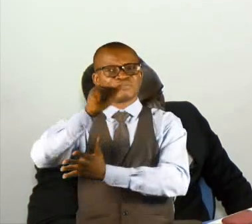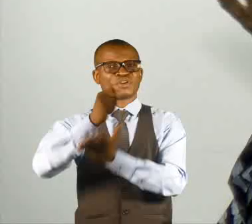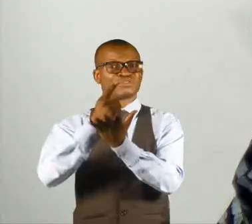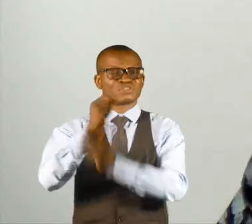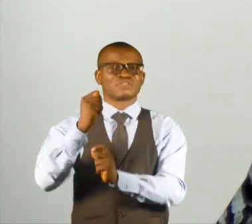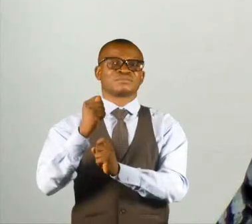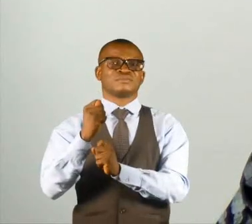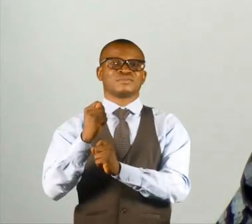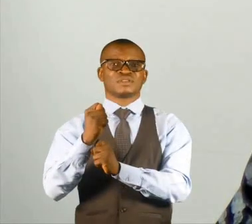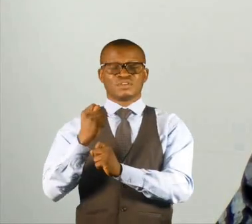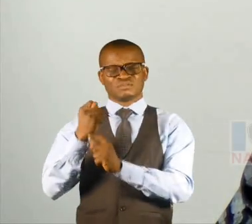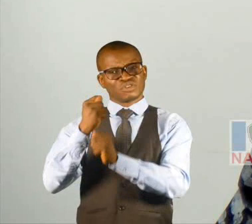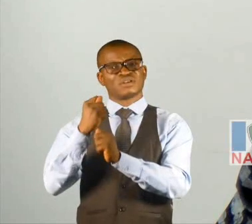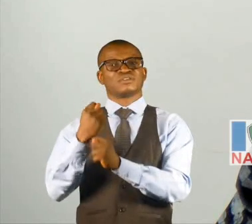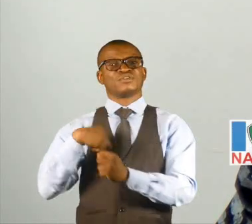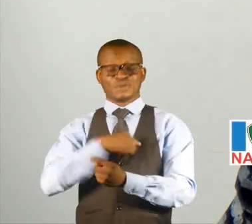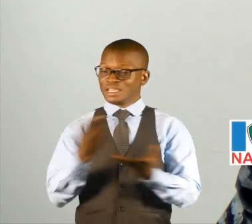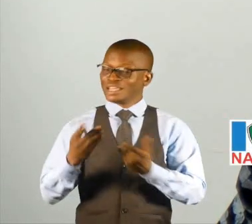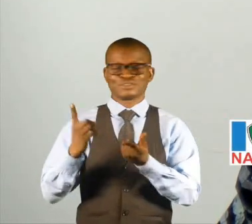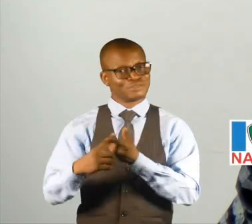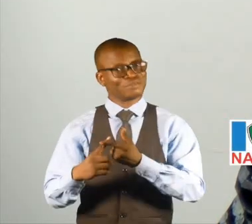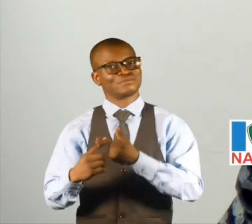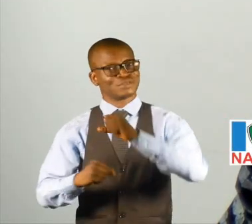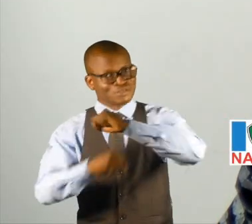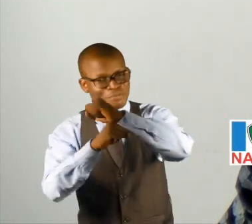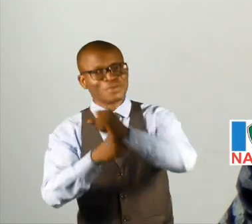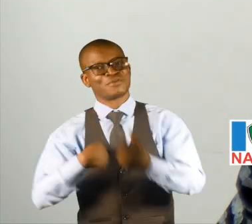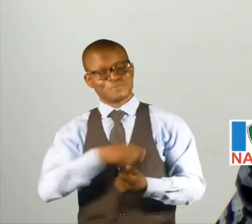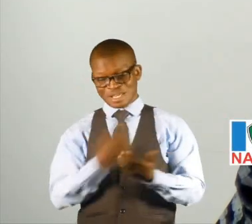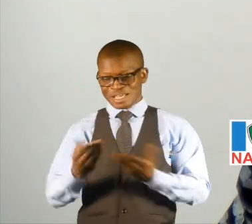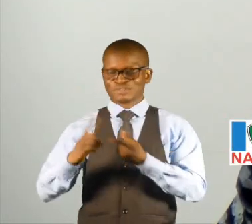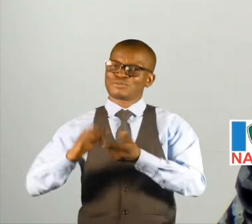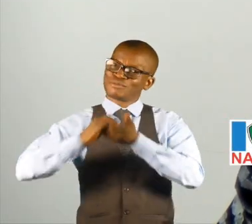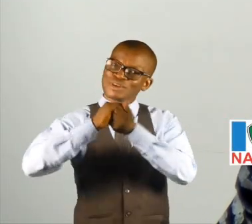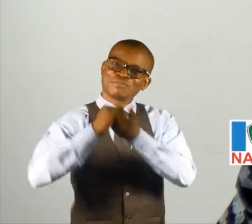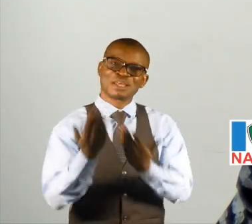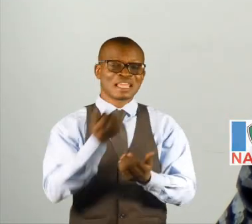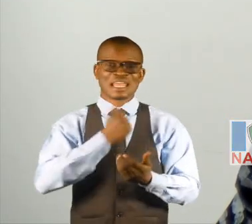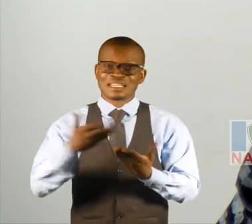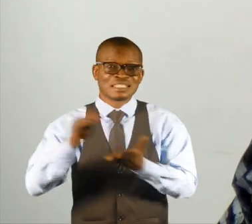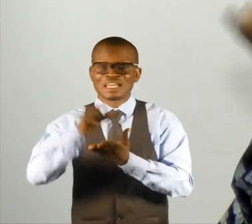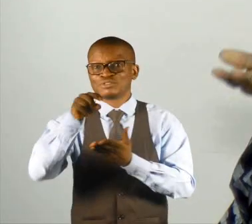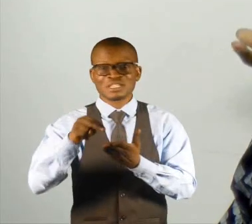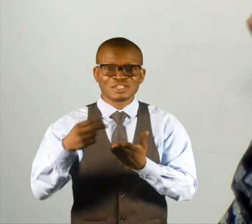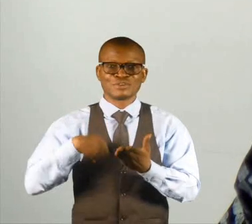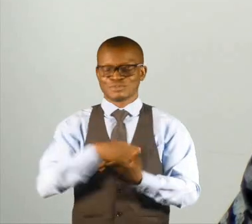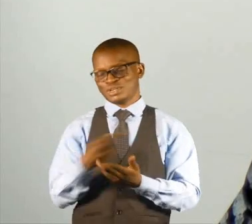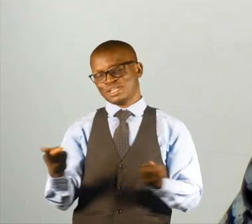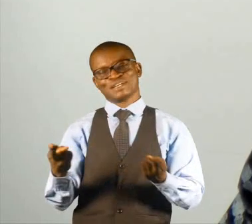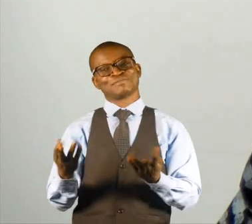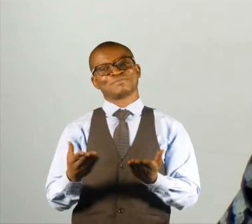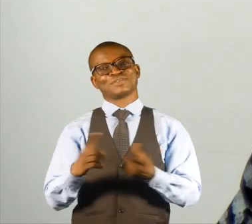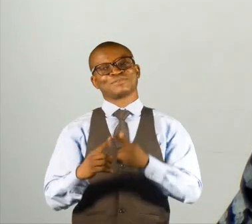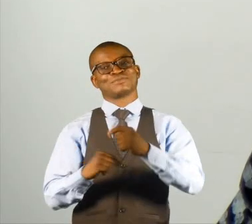trust. NAPTIP is always here to collaborate. We are always here to, any guidance you need,